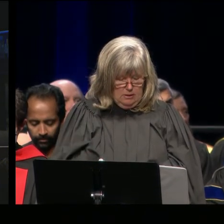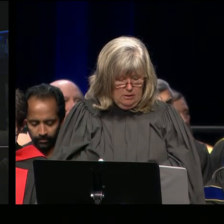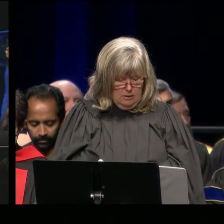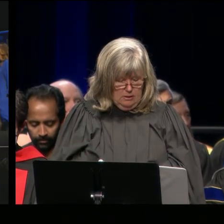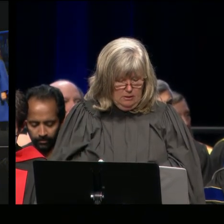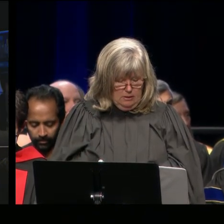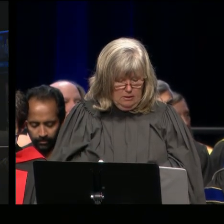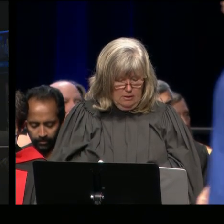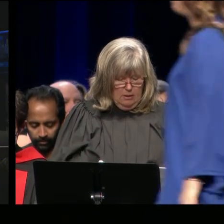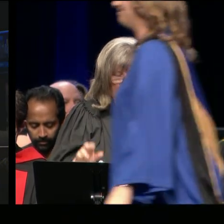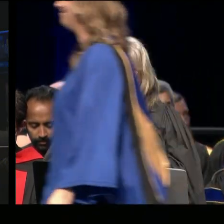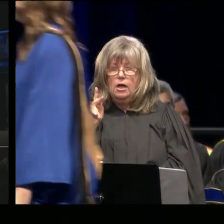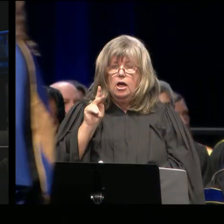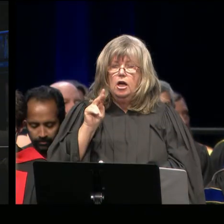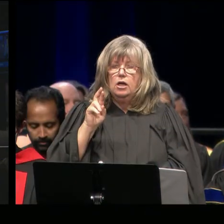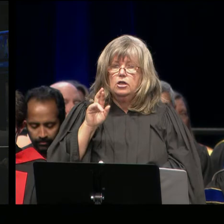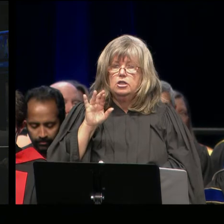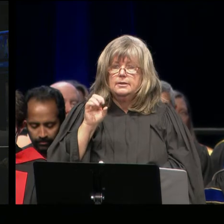Christina Pink.